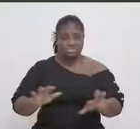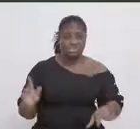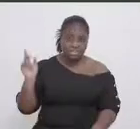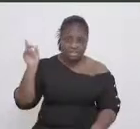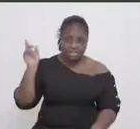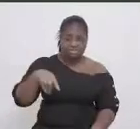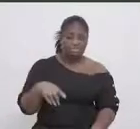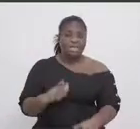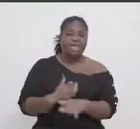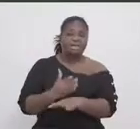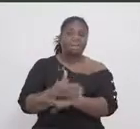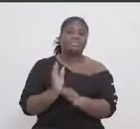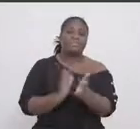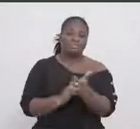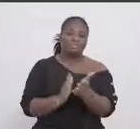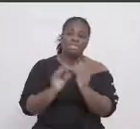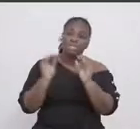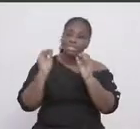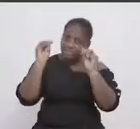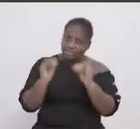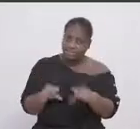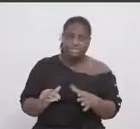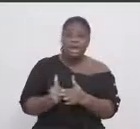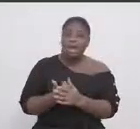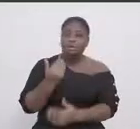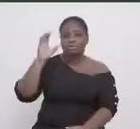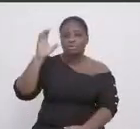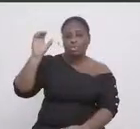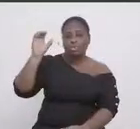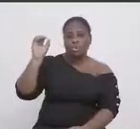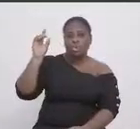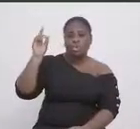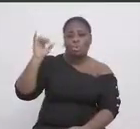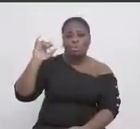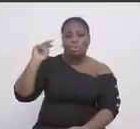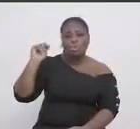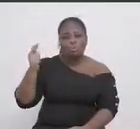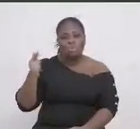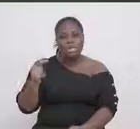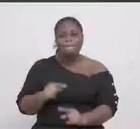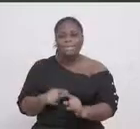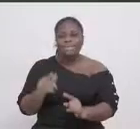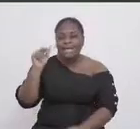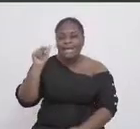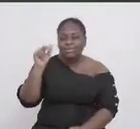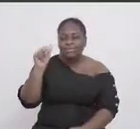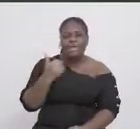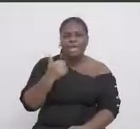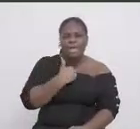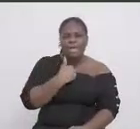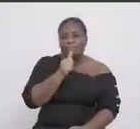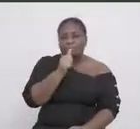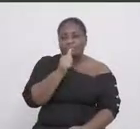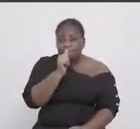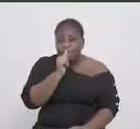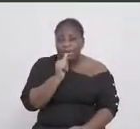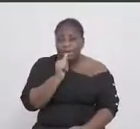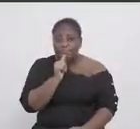after school sessions and are being taught how to code. But here in Accra, we also have the